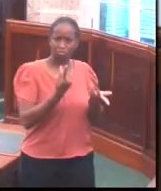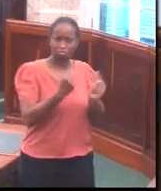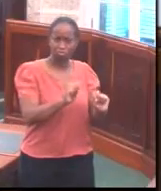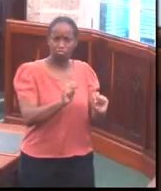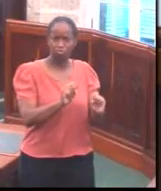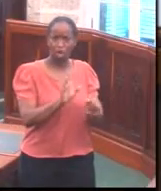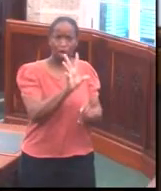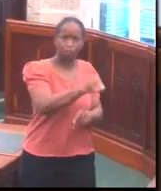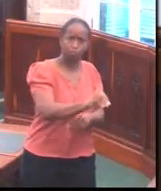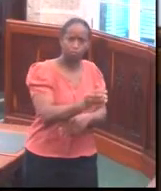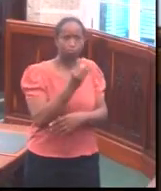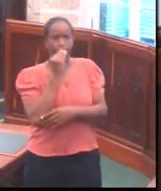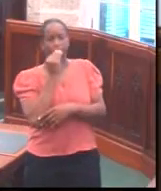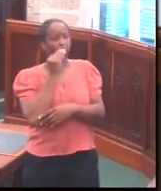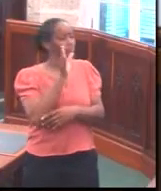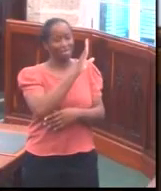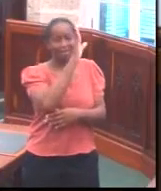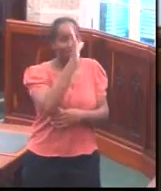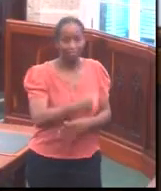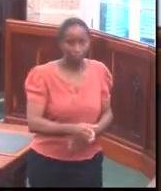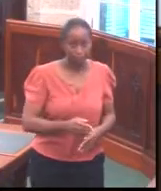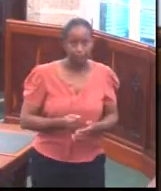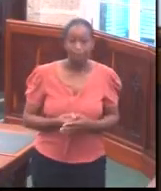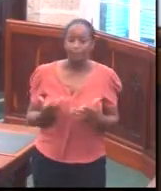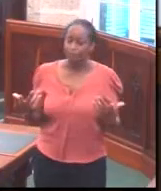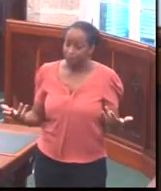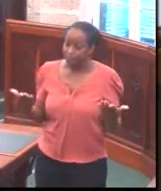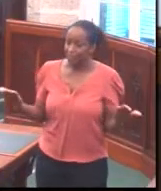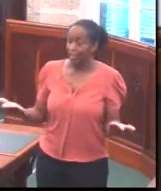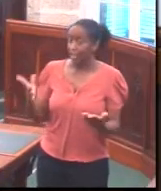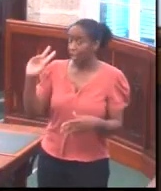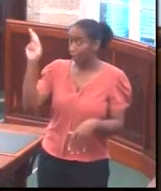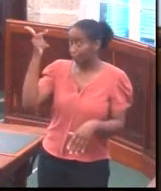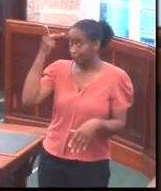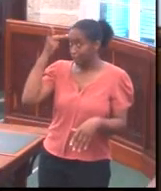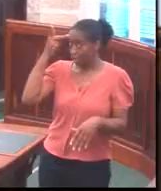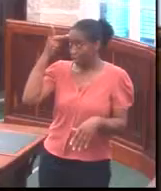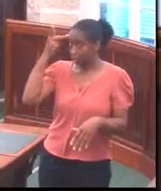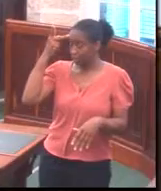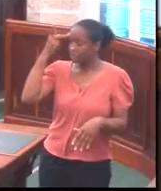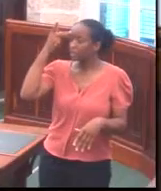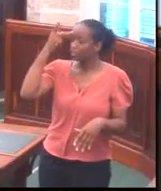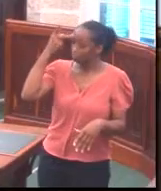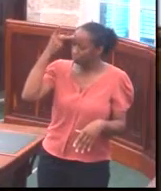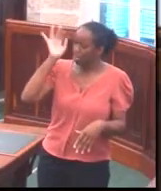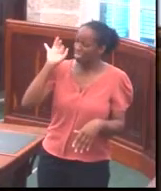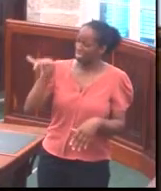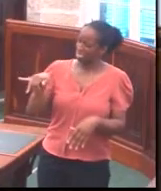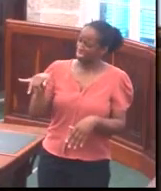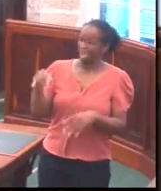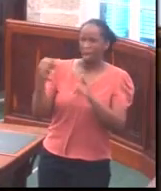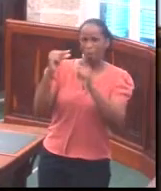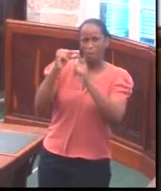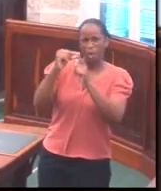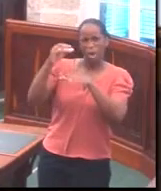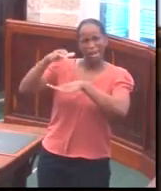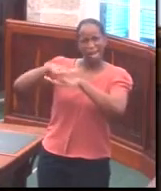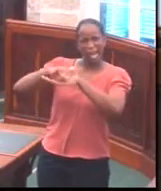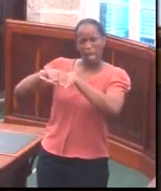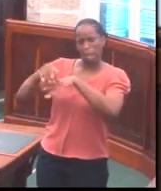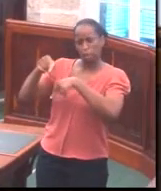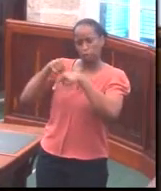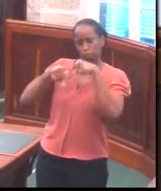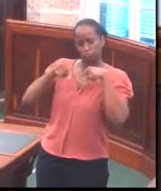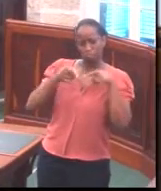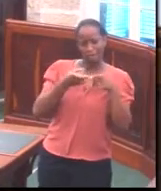Parliament derives from the French word parlement, a place of speech, and implied within that